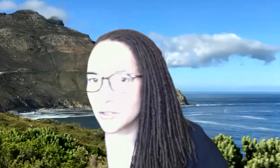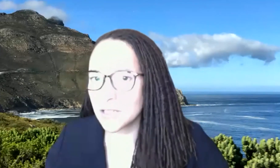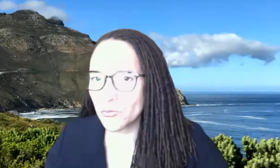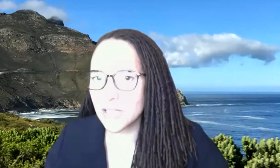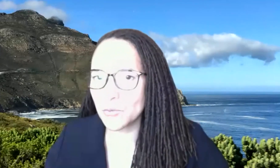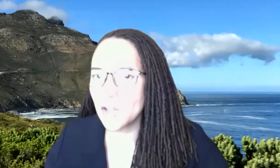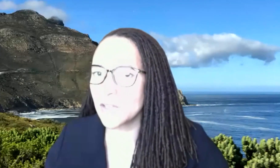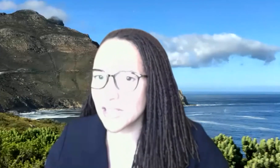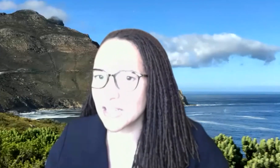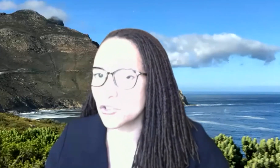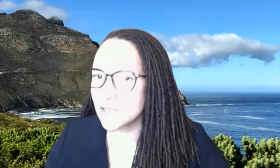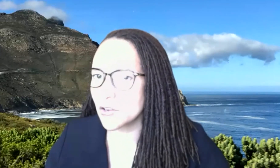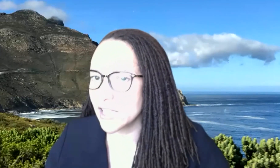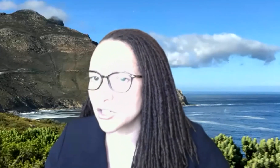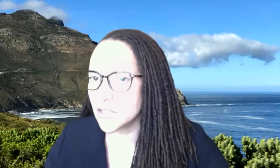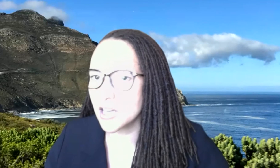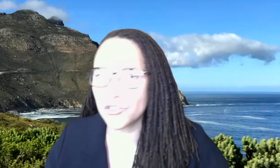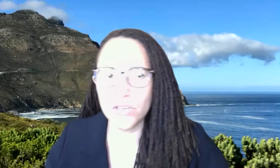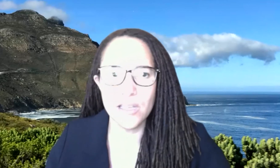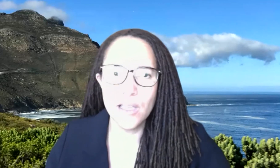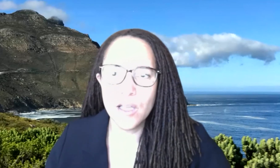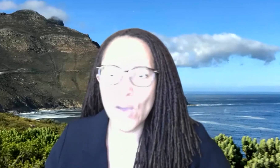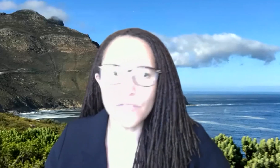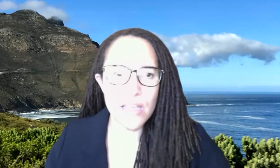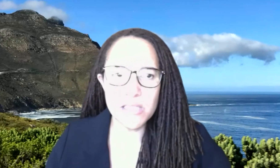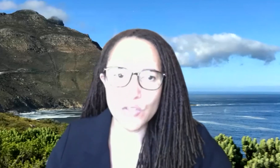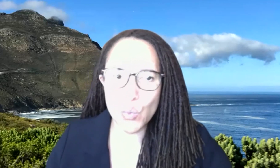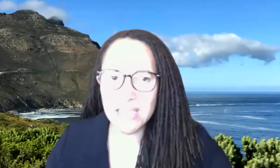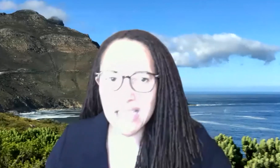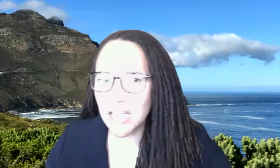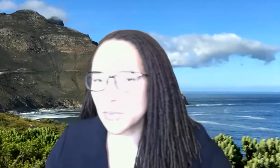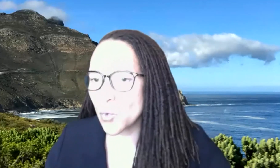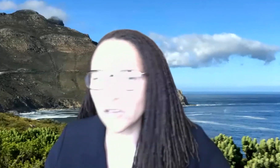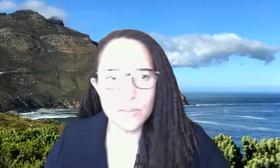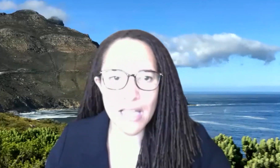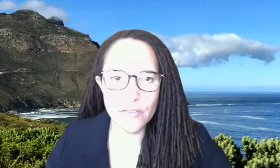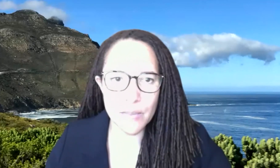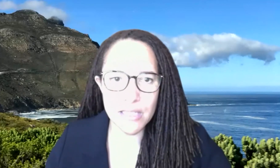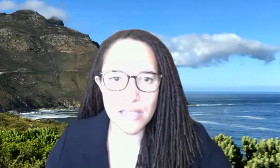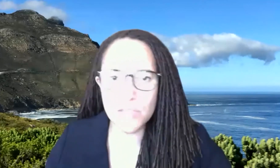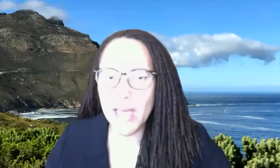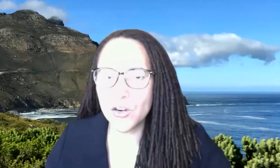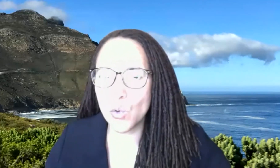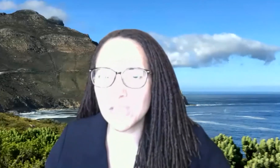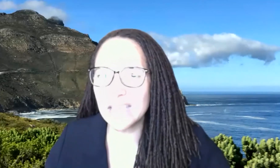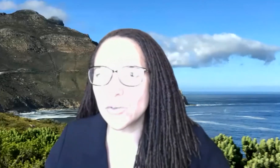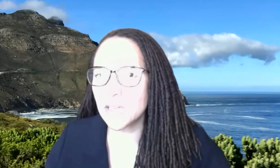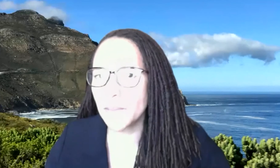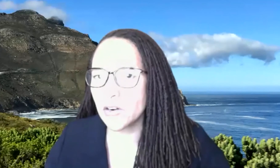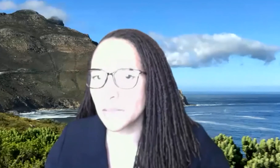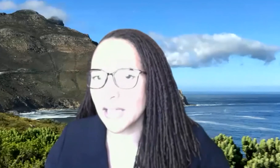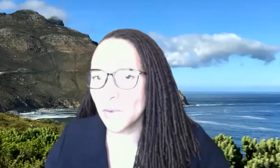discrimination, wealth and residential segregation in this country. White families have 20 times more wealth than Black families, and this pattern holds even